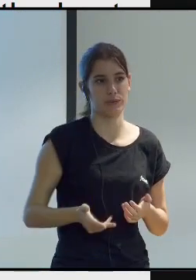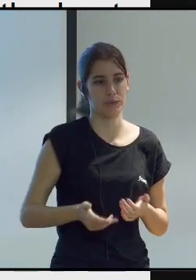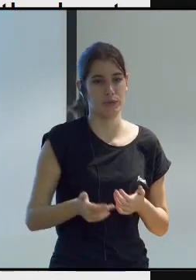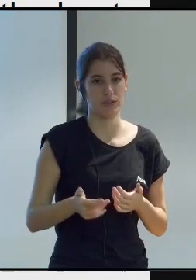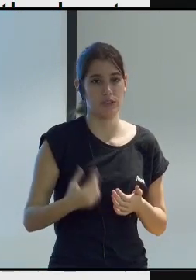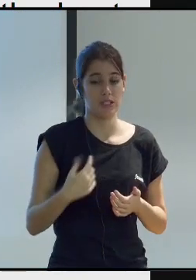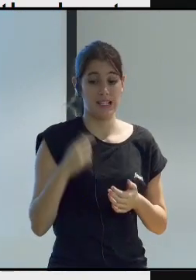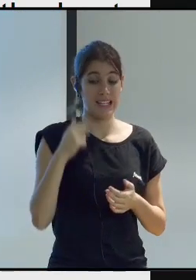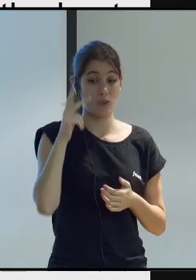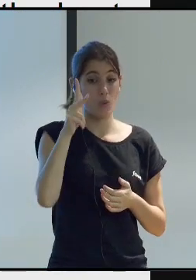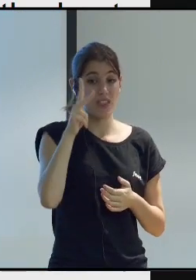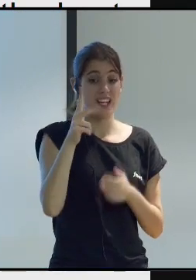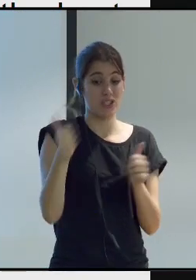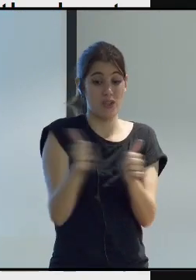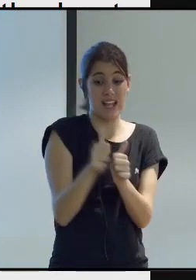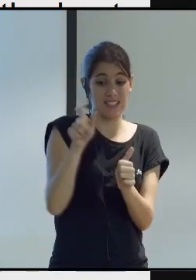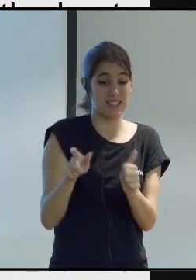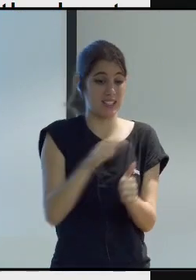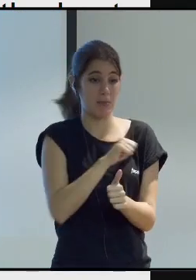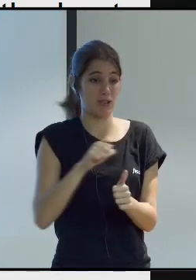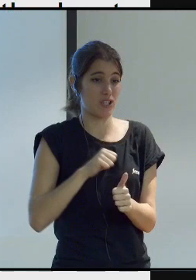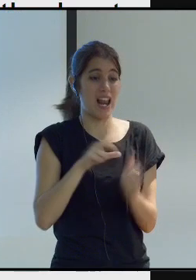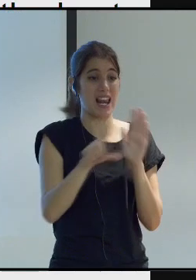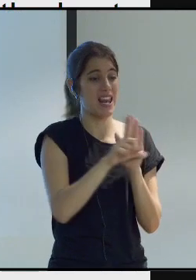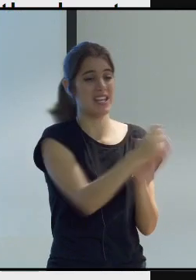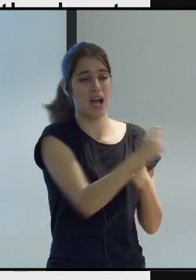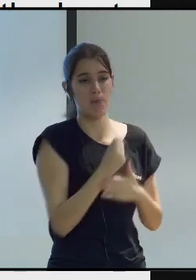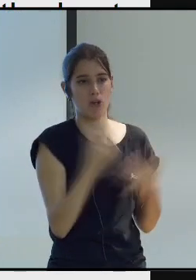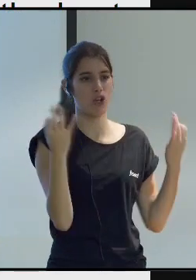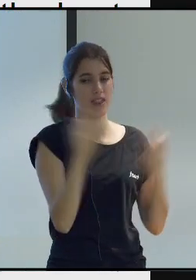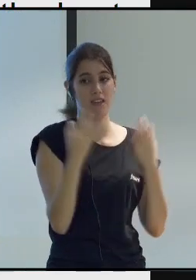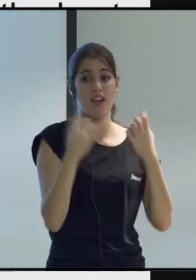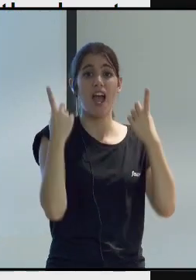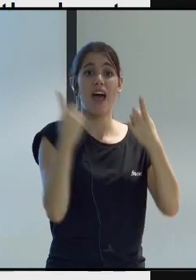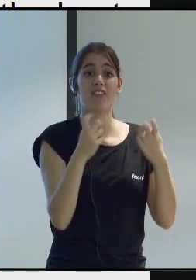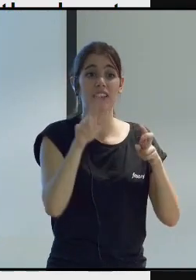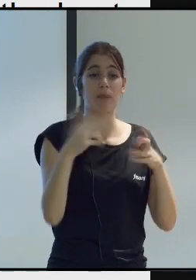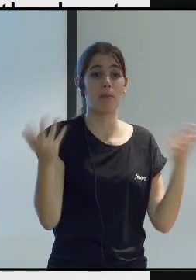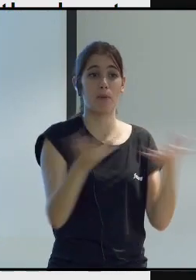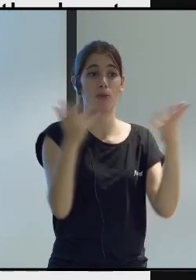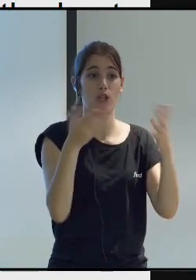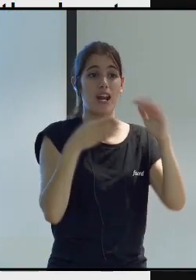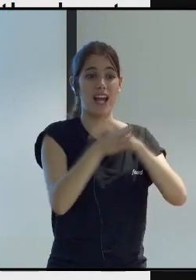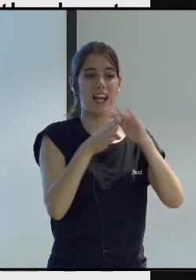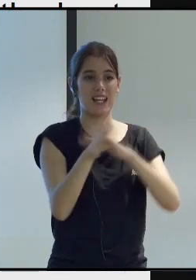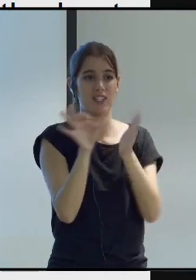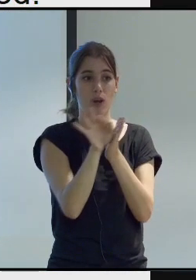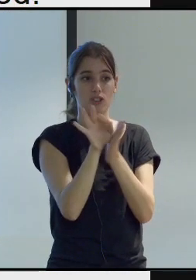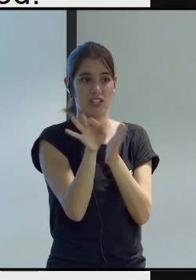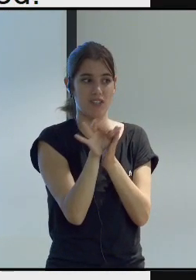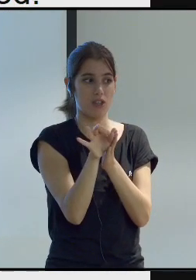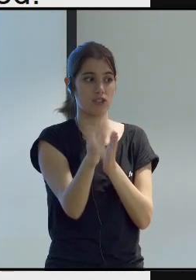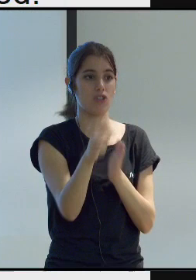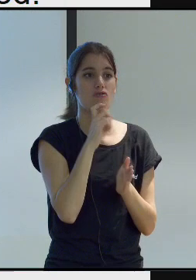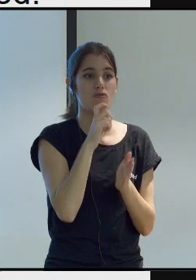community-based services become also accessible for us. We need also to have mobile services that can